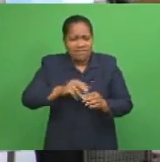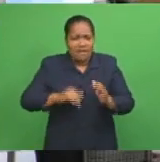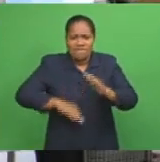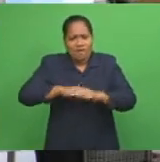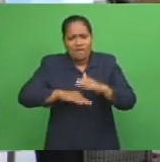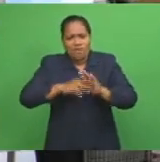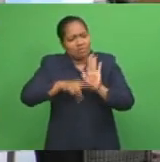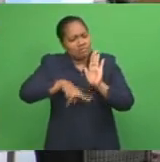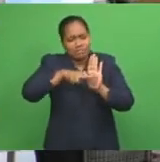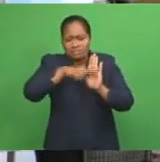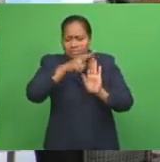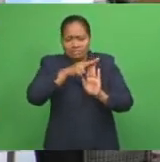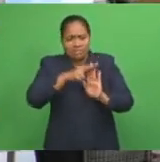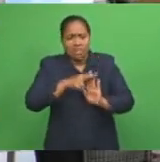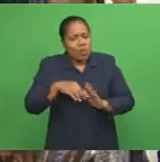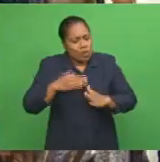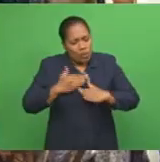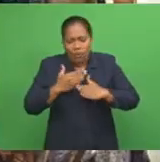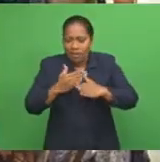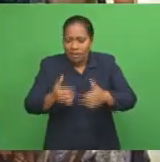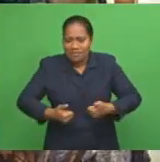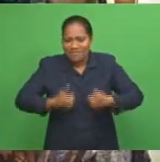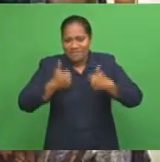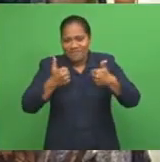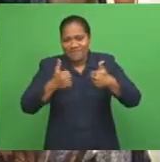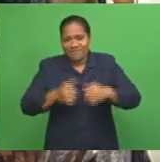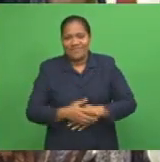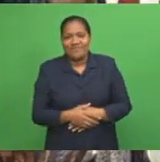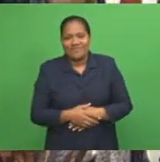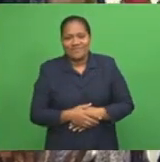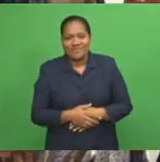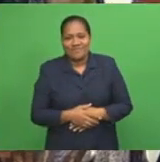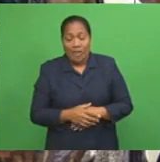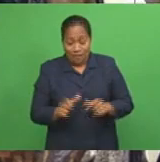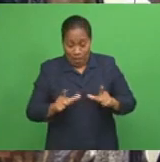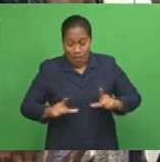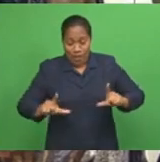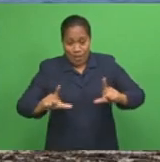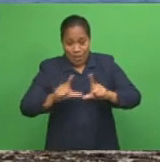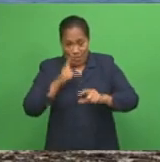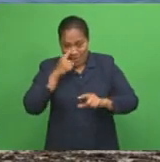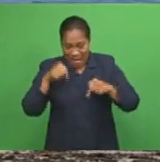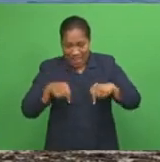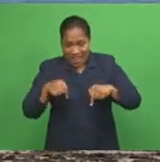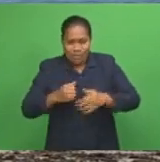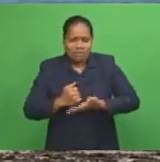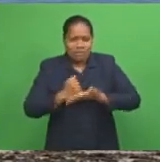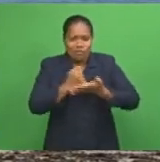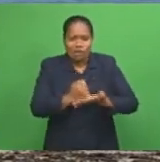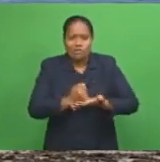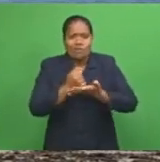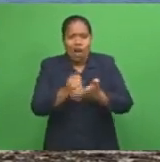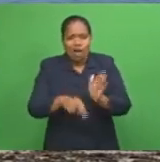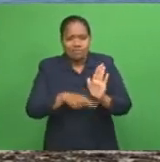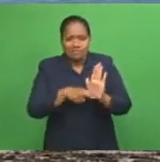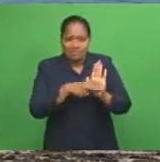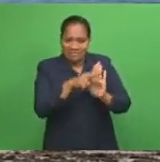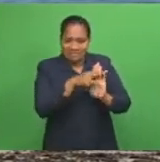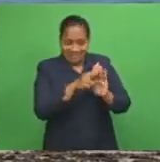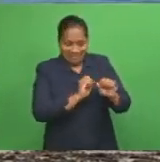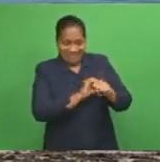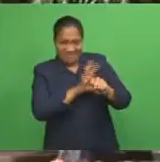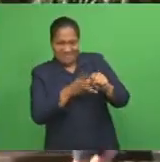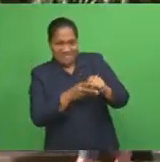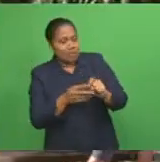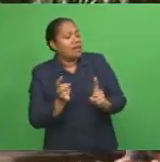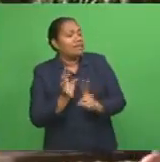So it's been working really well. For the locals, supporting hotels and resorts during this pandemic is